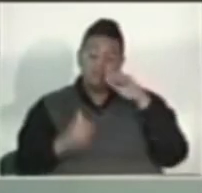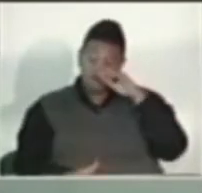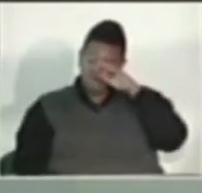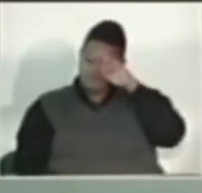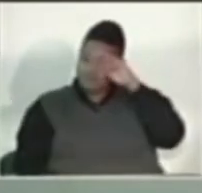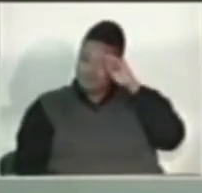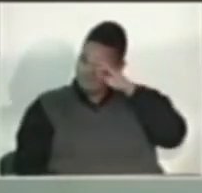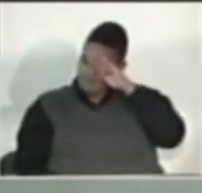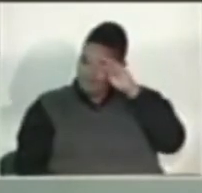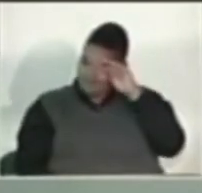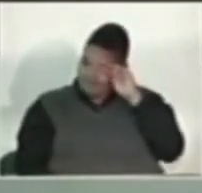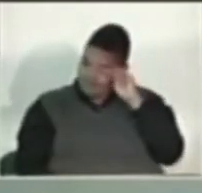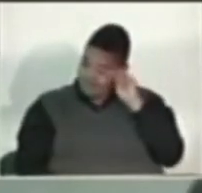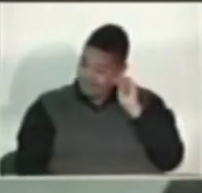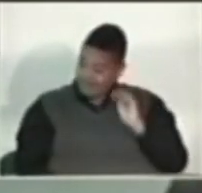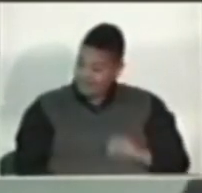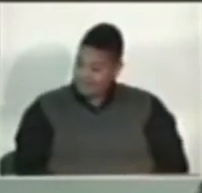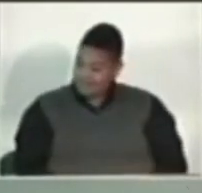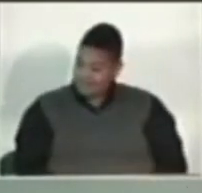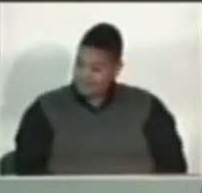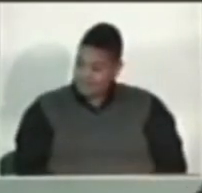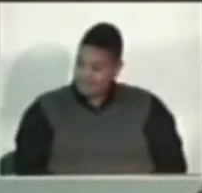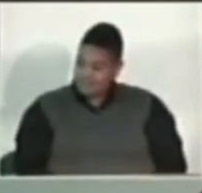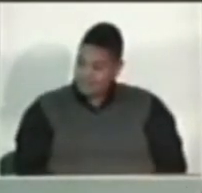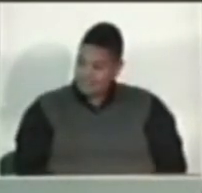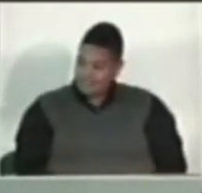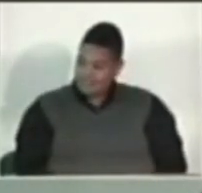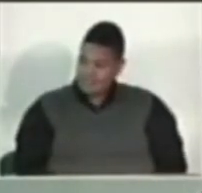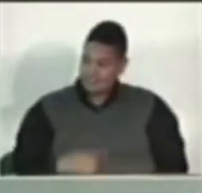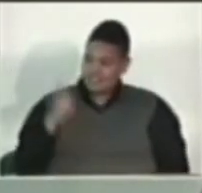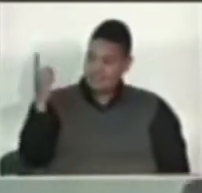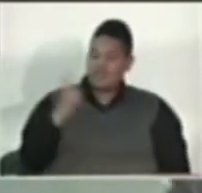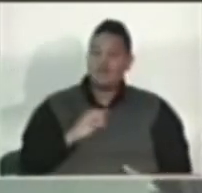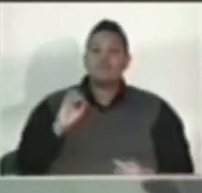So, Mr. Speaker, it comes as no surprise.